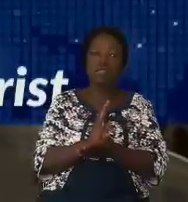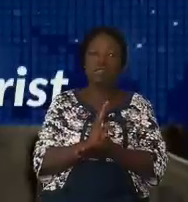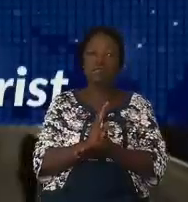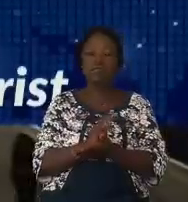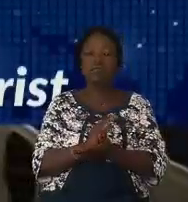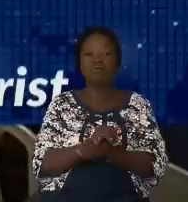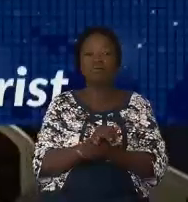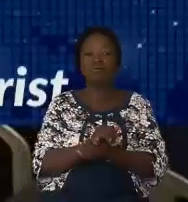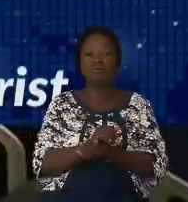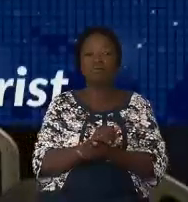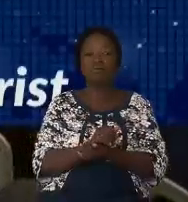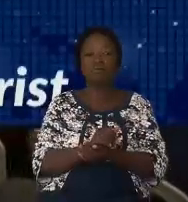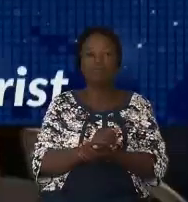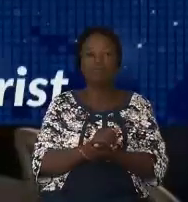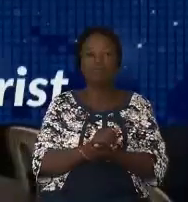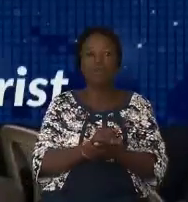provided.